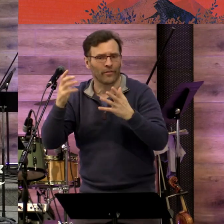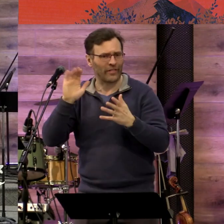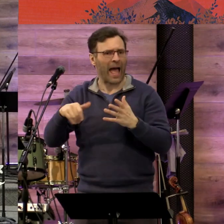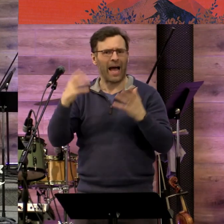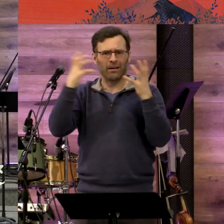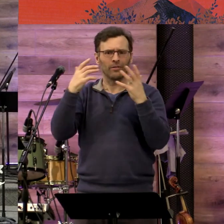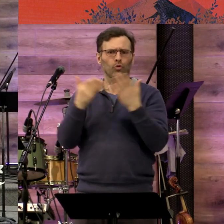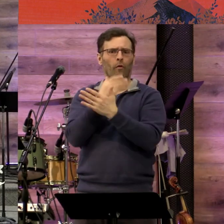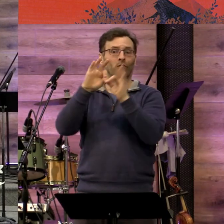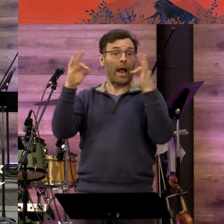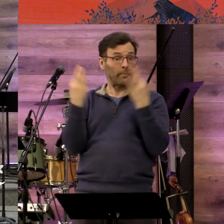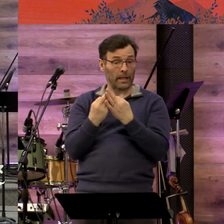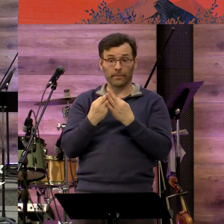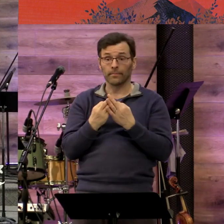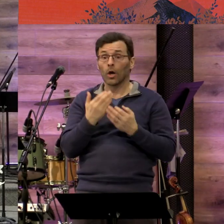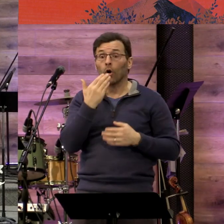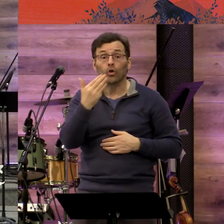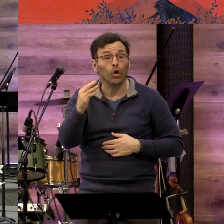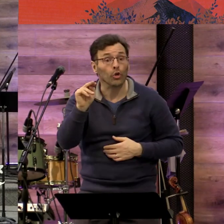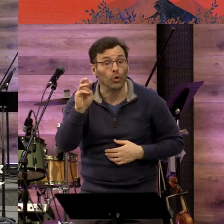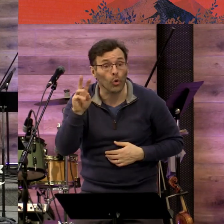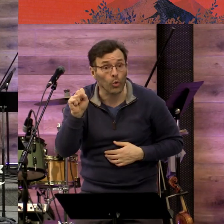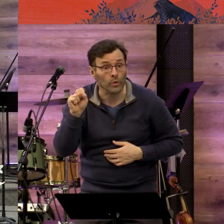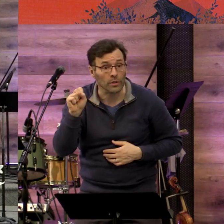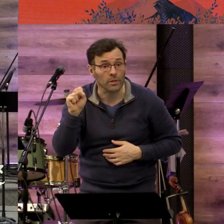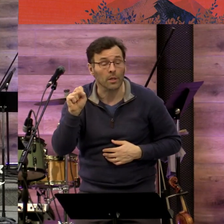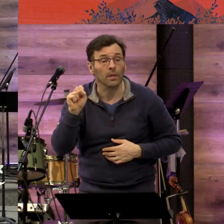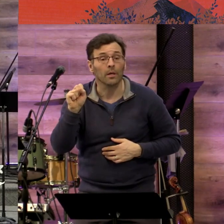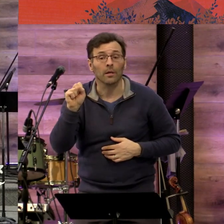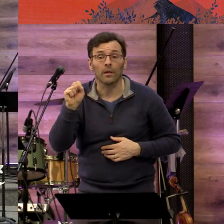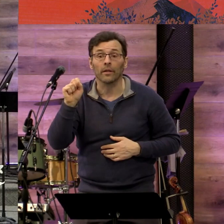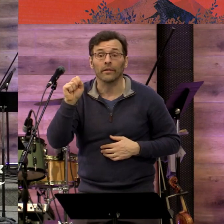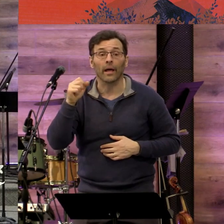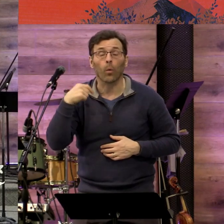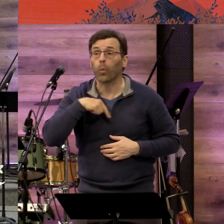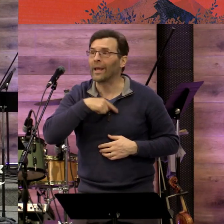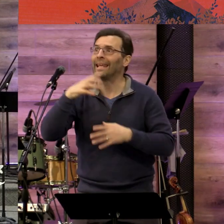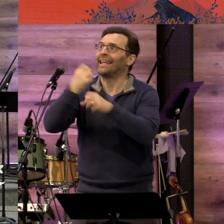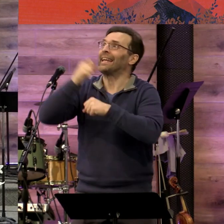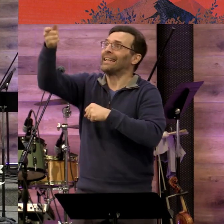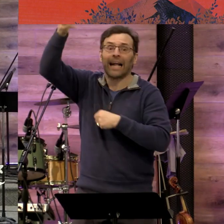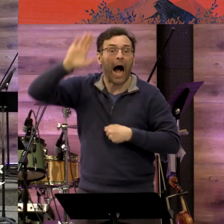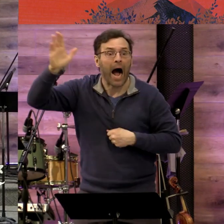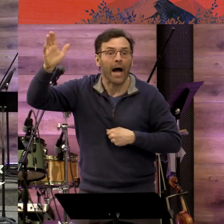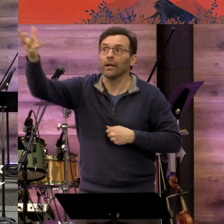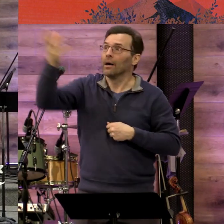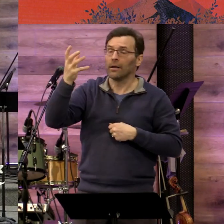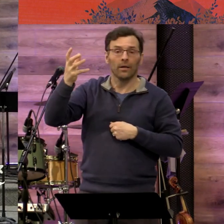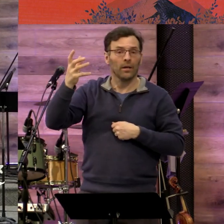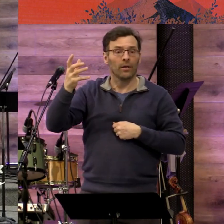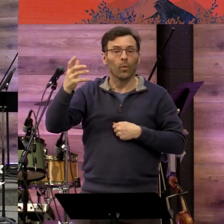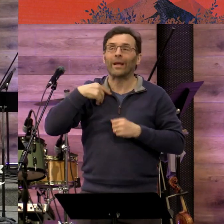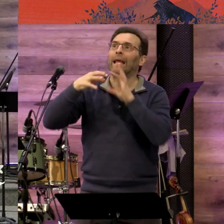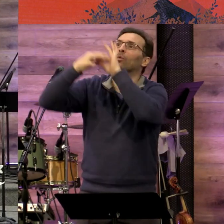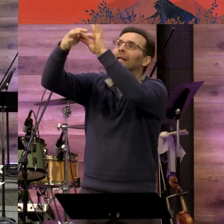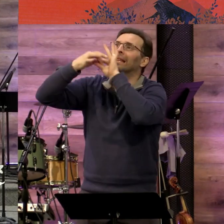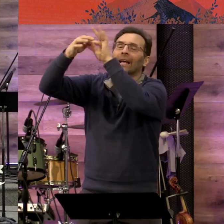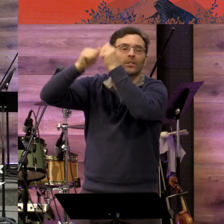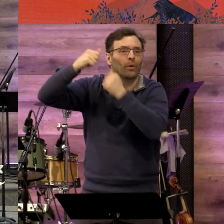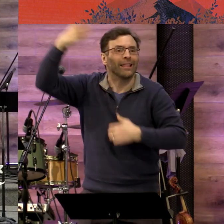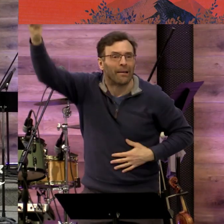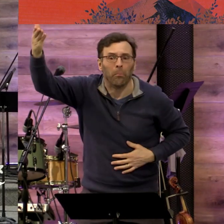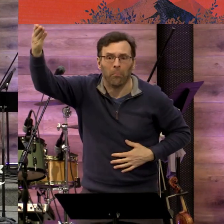The good news of the gospel is that we get God. We get him. We get relationship with